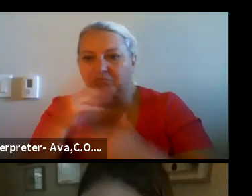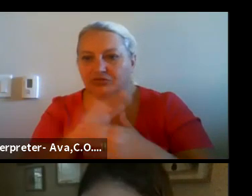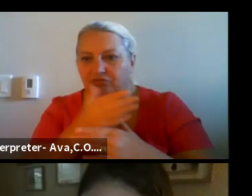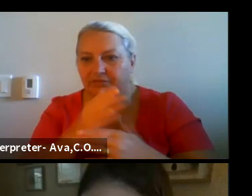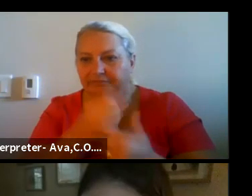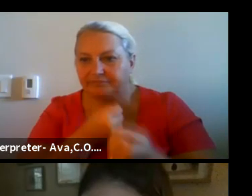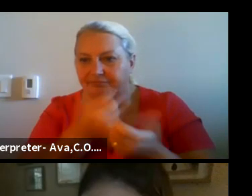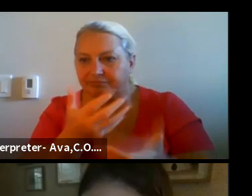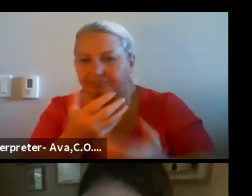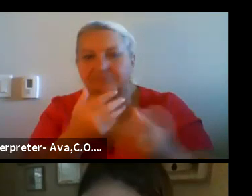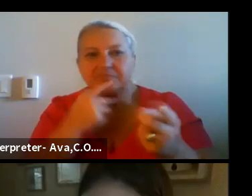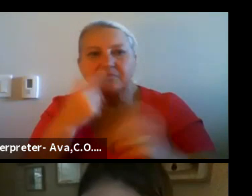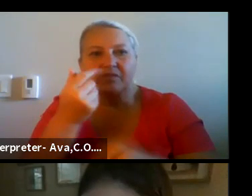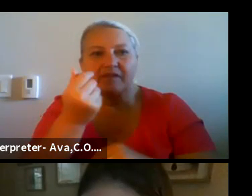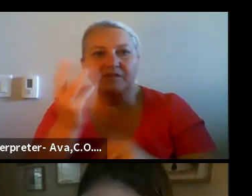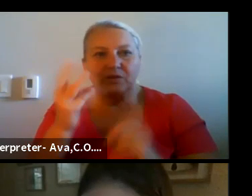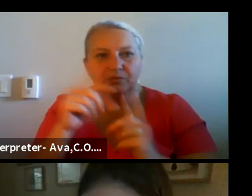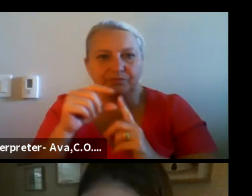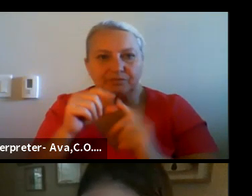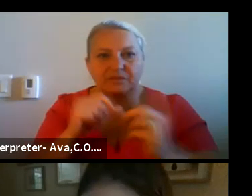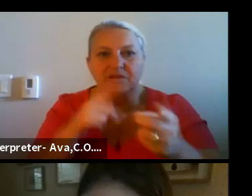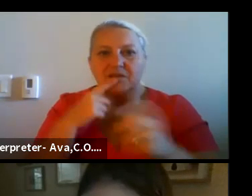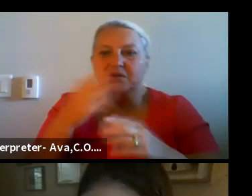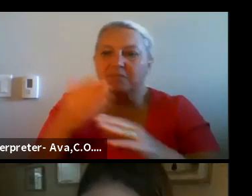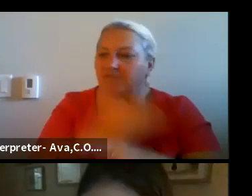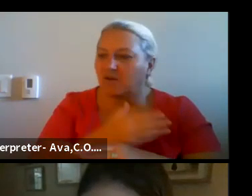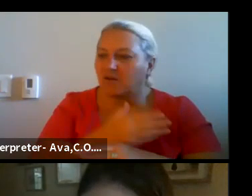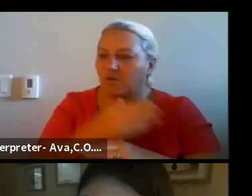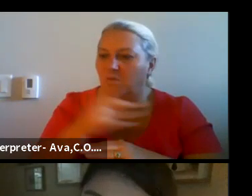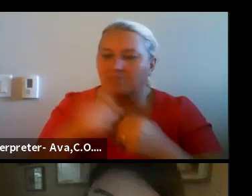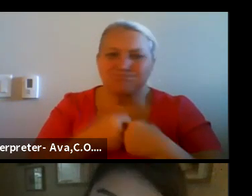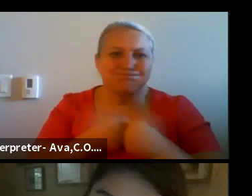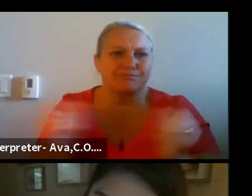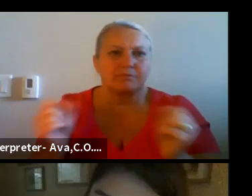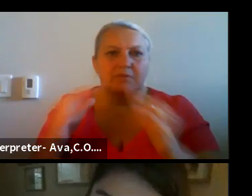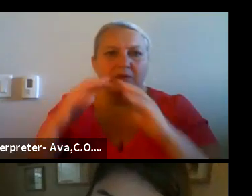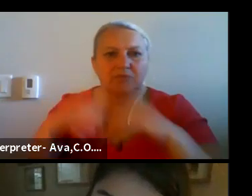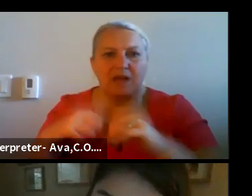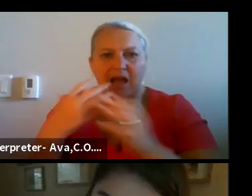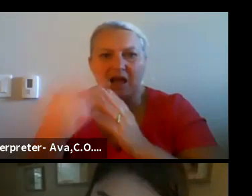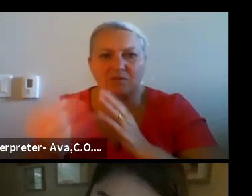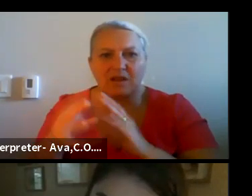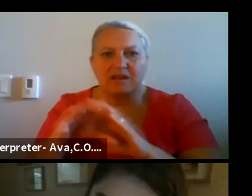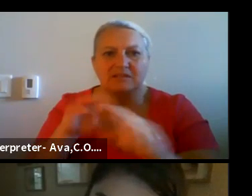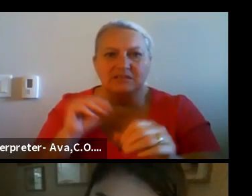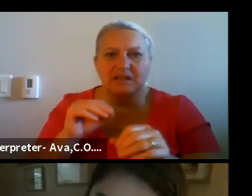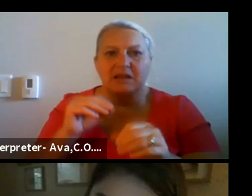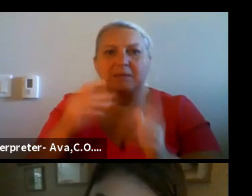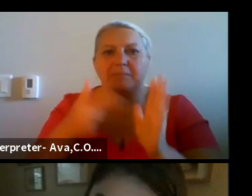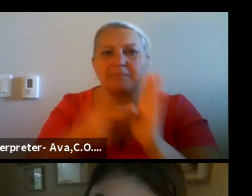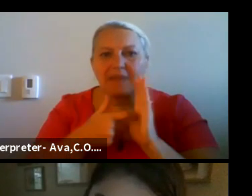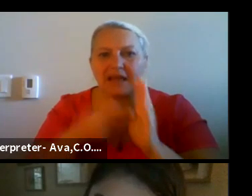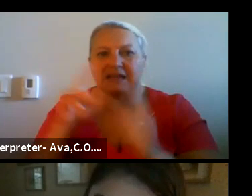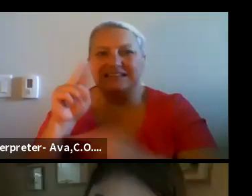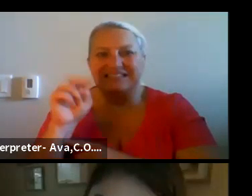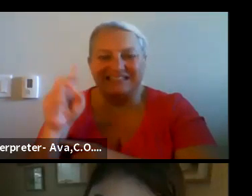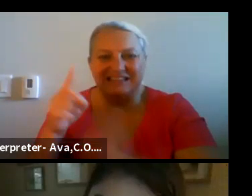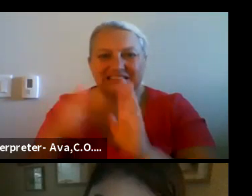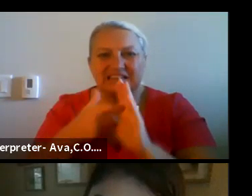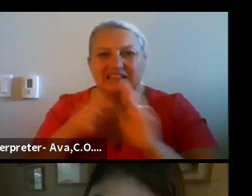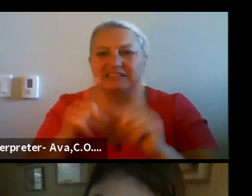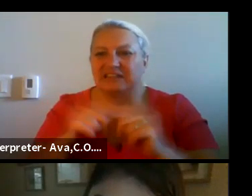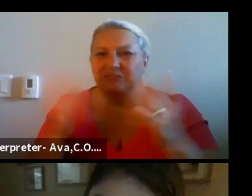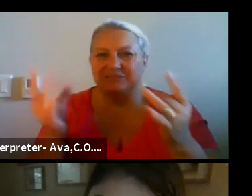Just a few words. Before the rupture outward, before the weight of past, present need request weigh like sticky